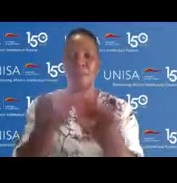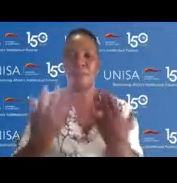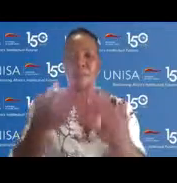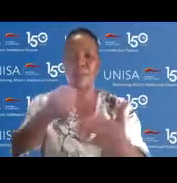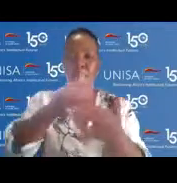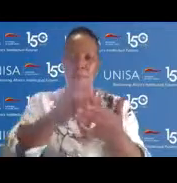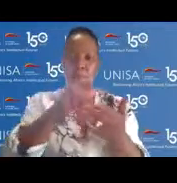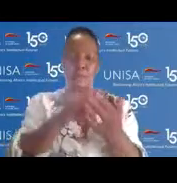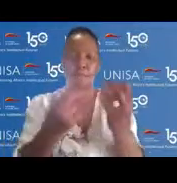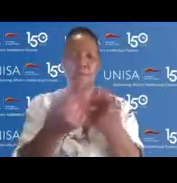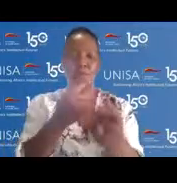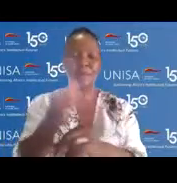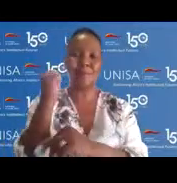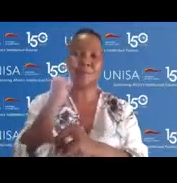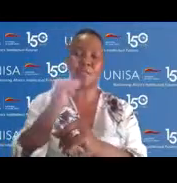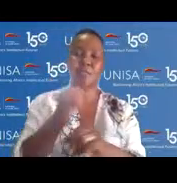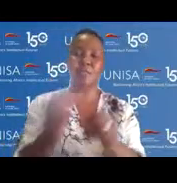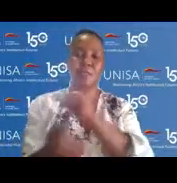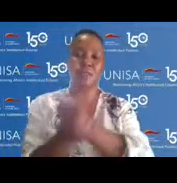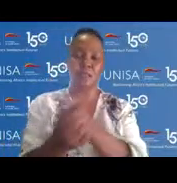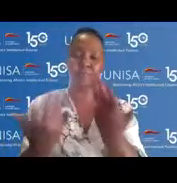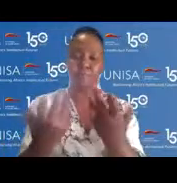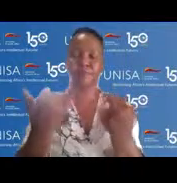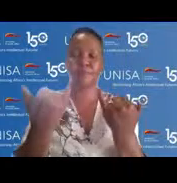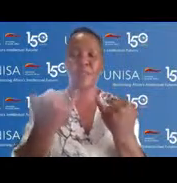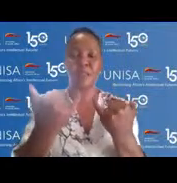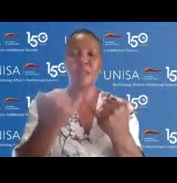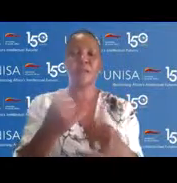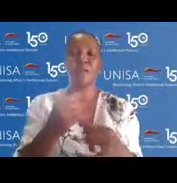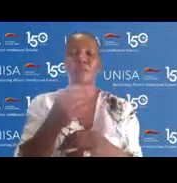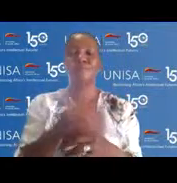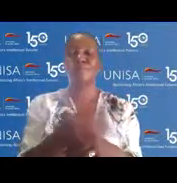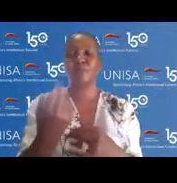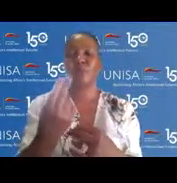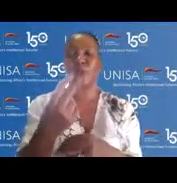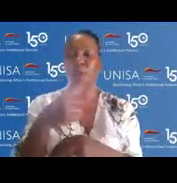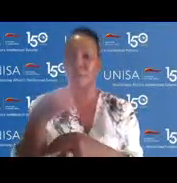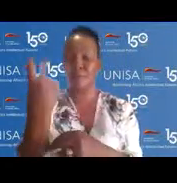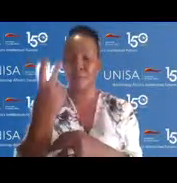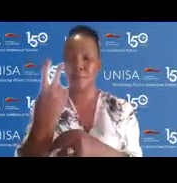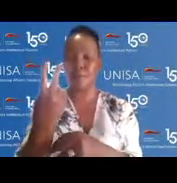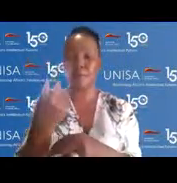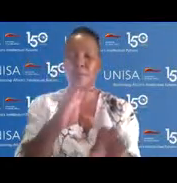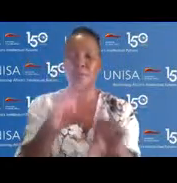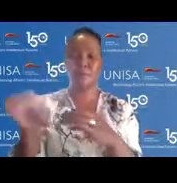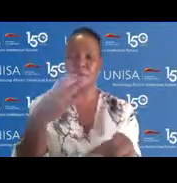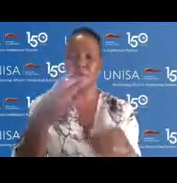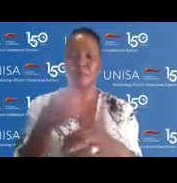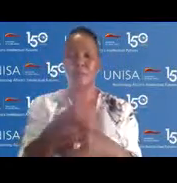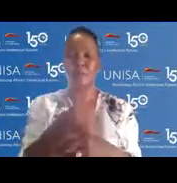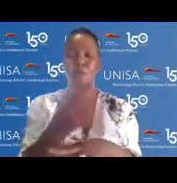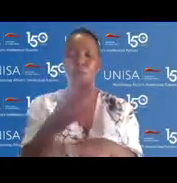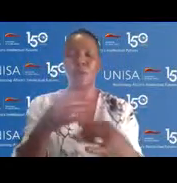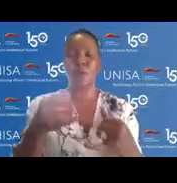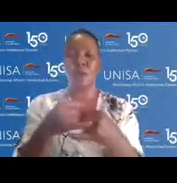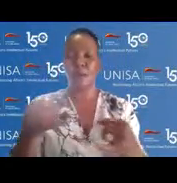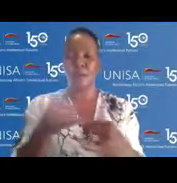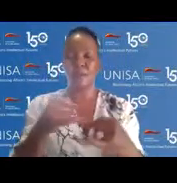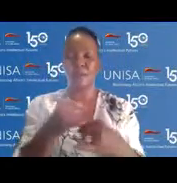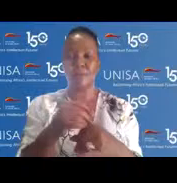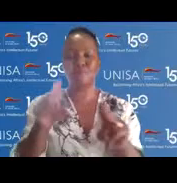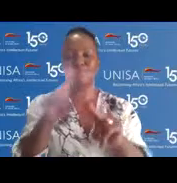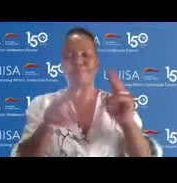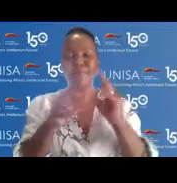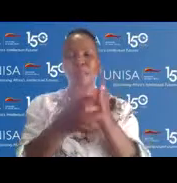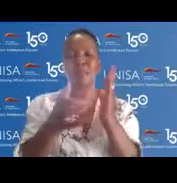session. So then today, Learning Unit 2, we are going to tackle mobile devices for online learning. We're going to look at those technical things that you really